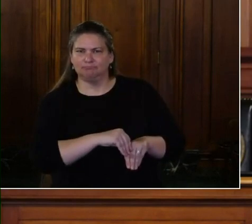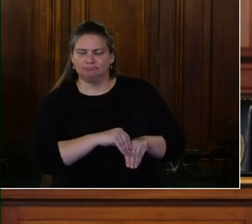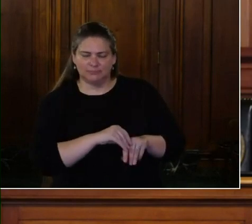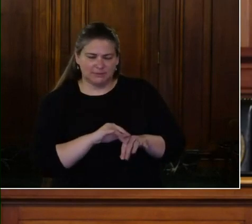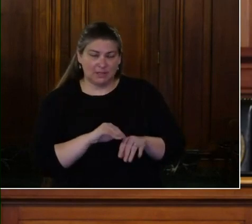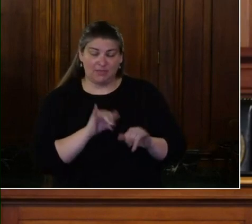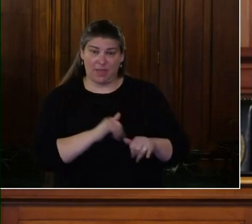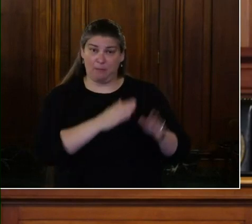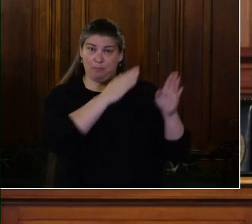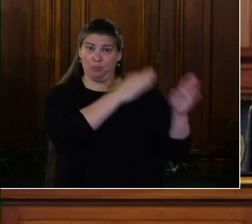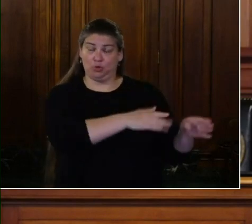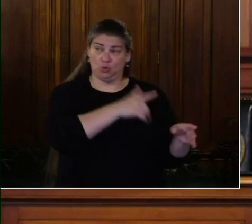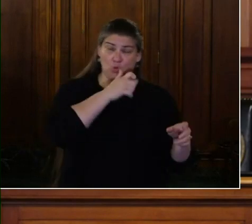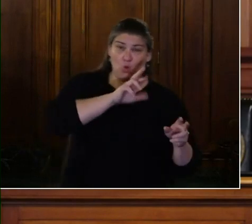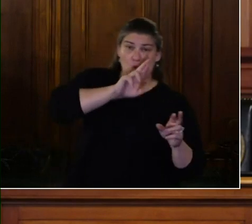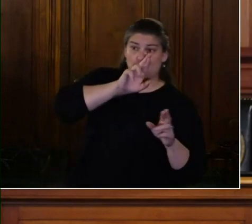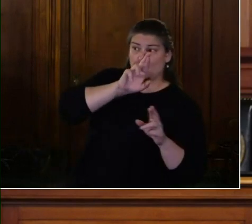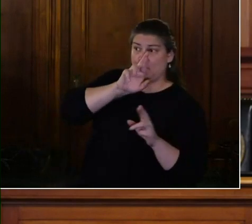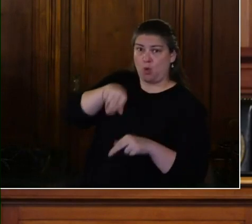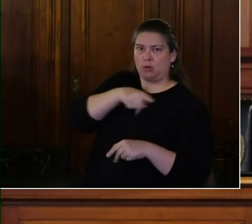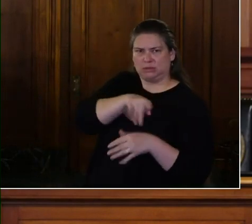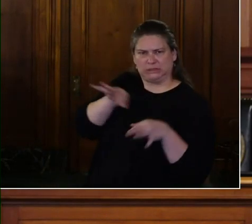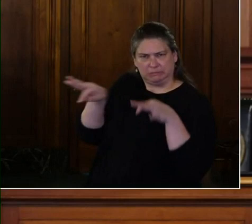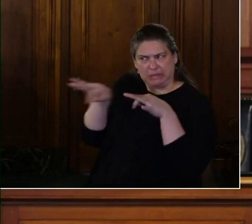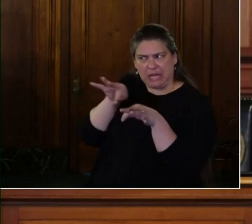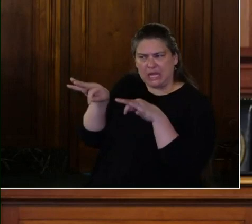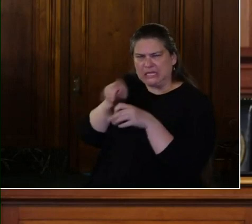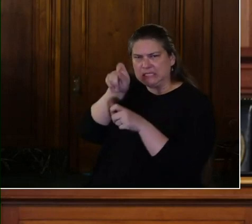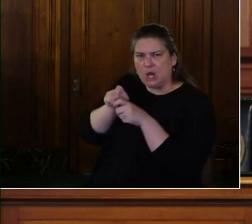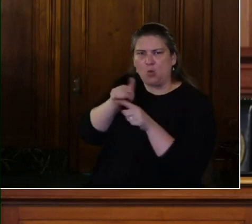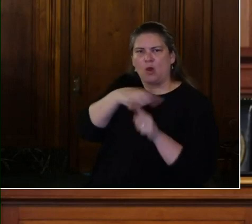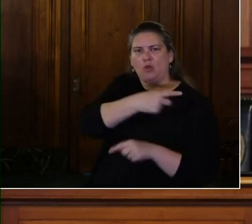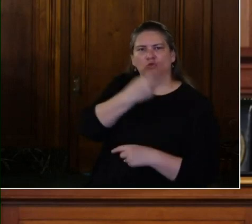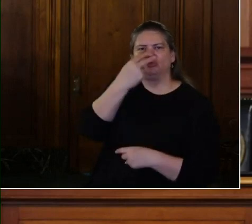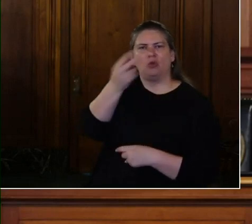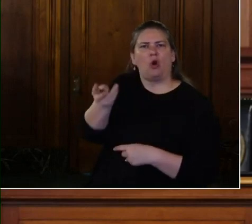individual who reported it explained to us what they saw.